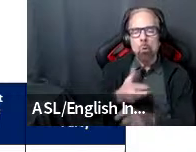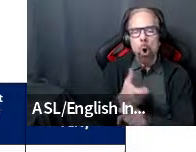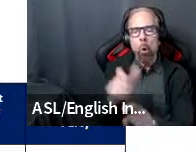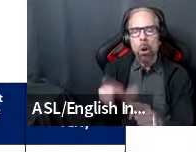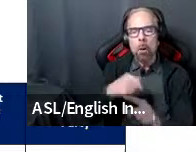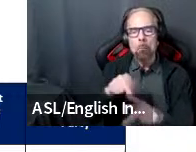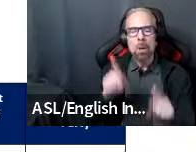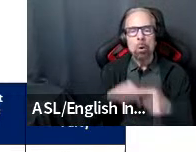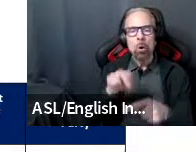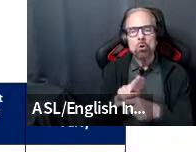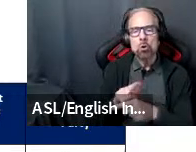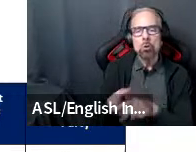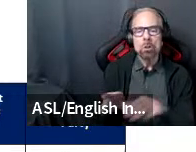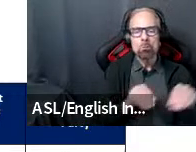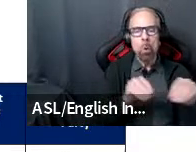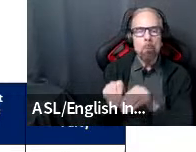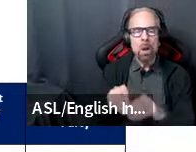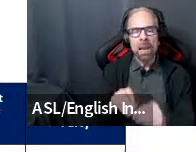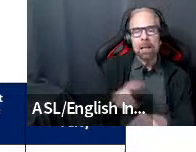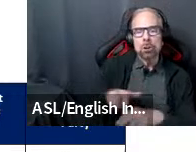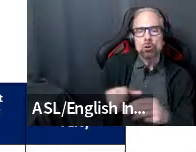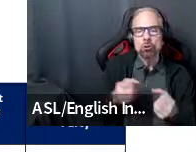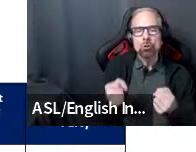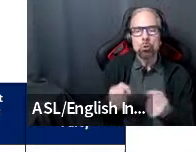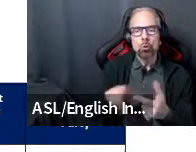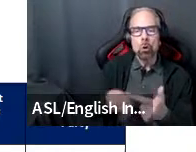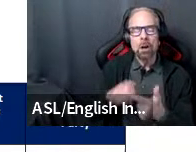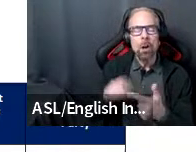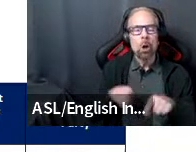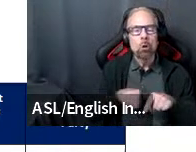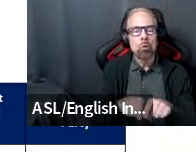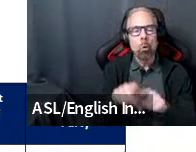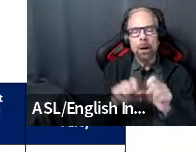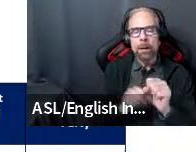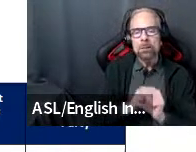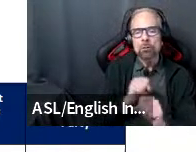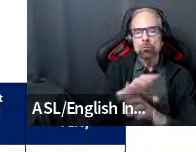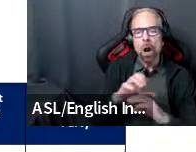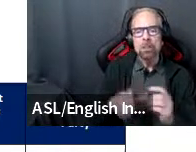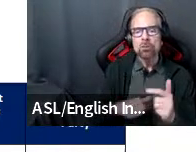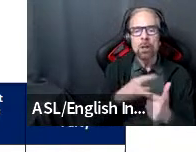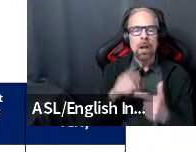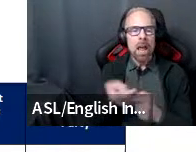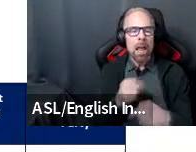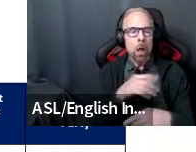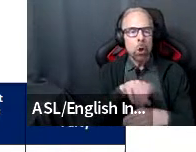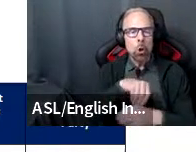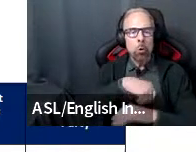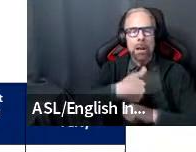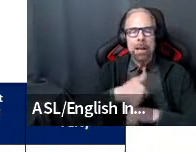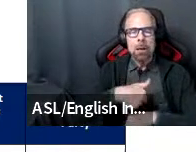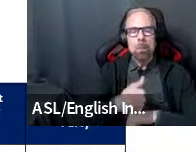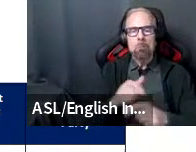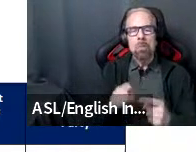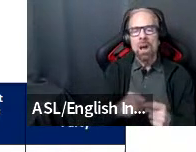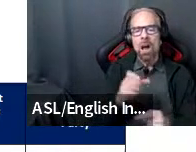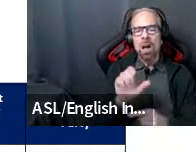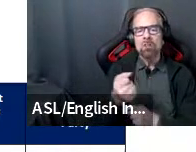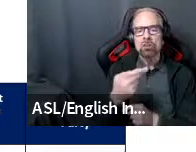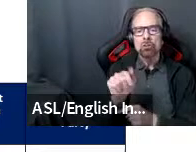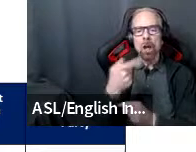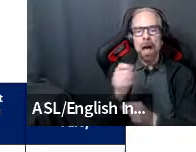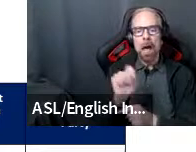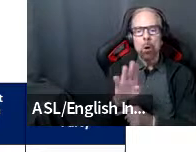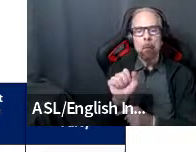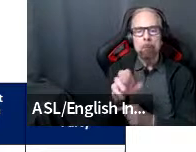mobility scooters, and apologies for the typo there, during construction, including the implementation of shuttle buses and additional bus